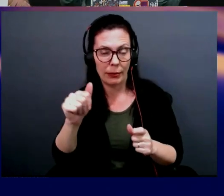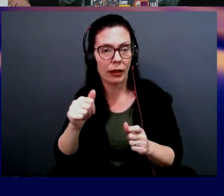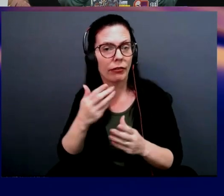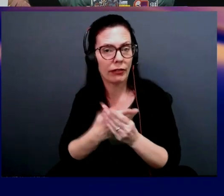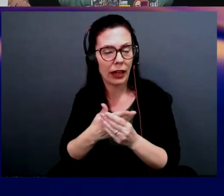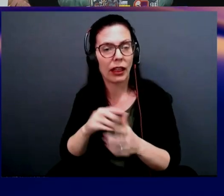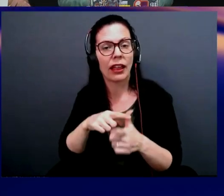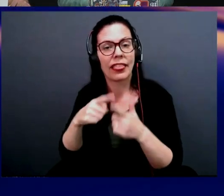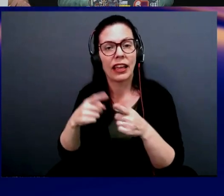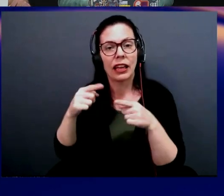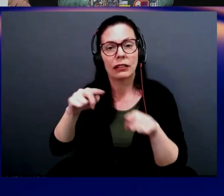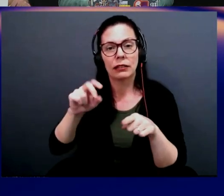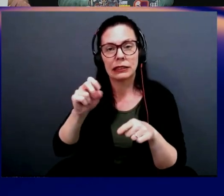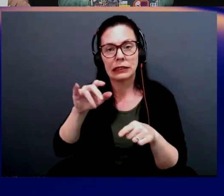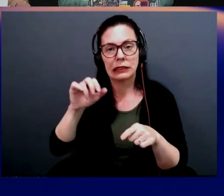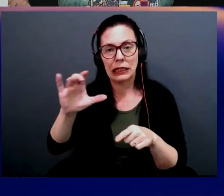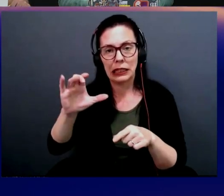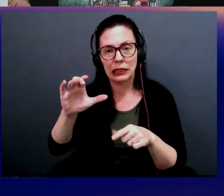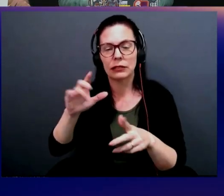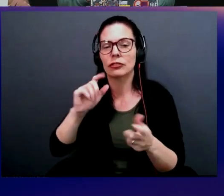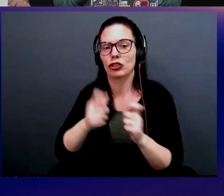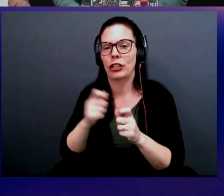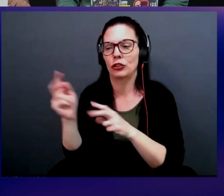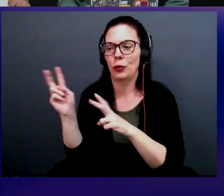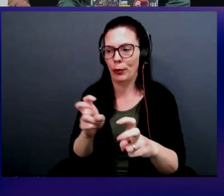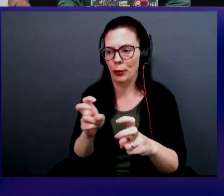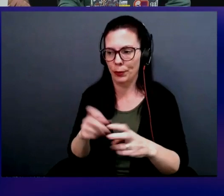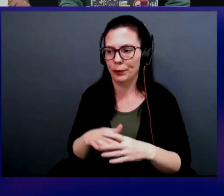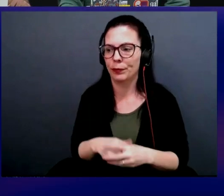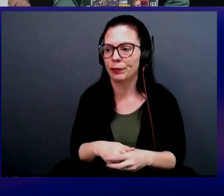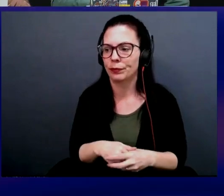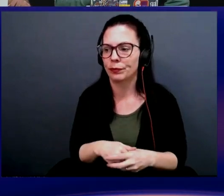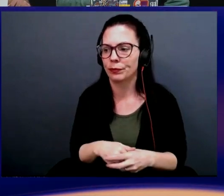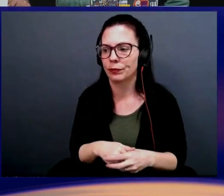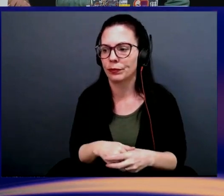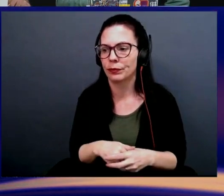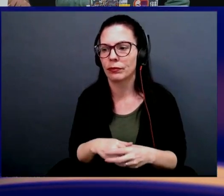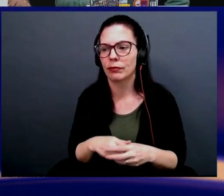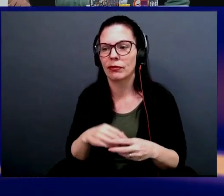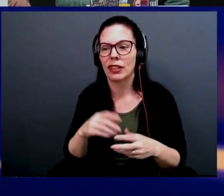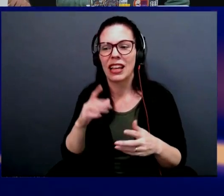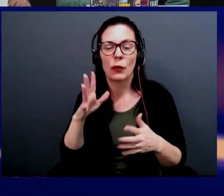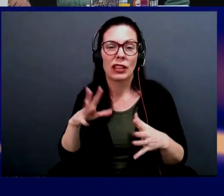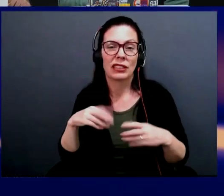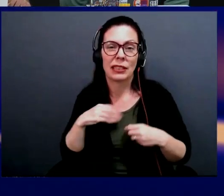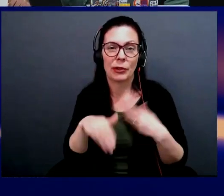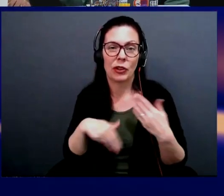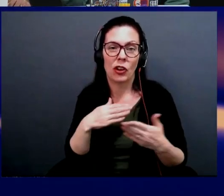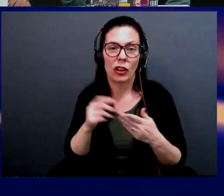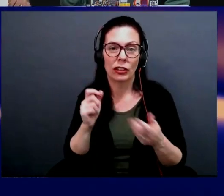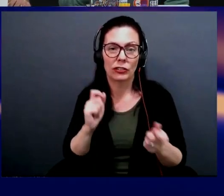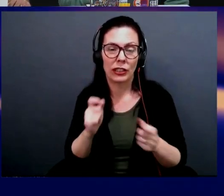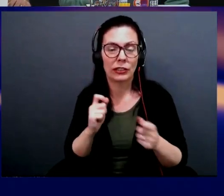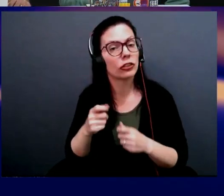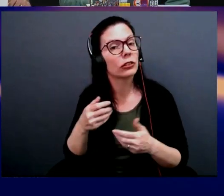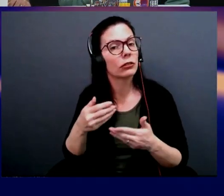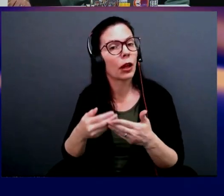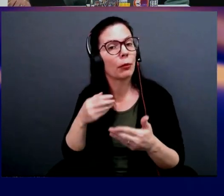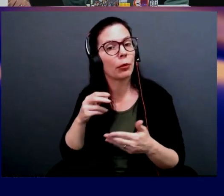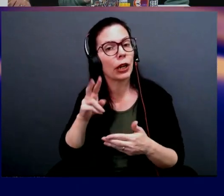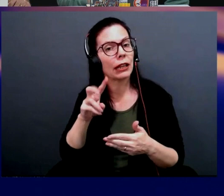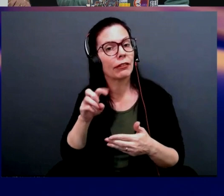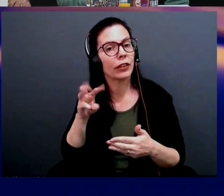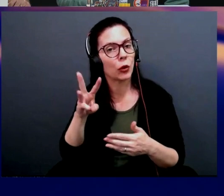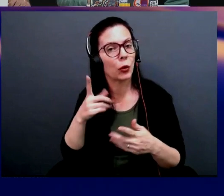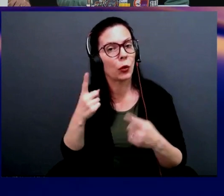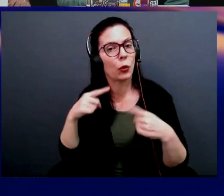will pull in those changes. So we'll accept all of these changes, and you can preview the components as they're coming in. So like